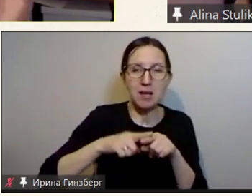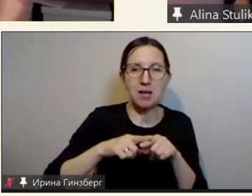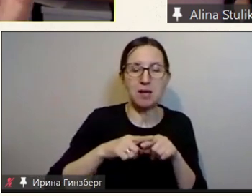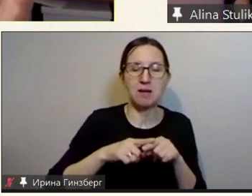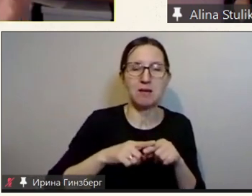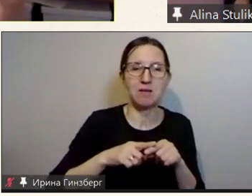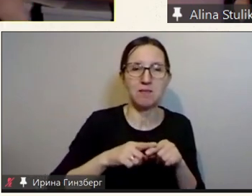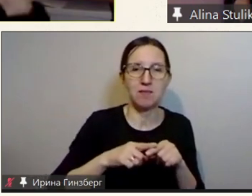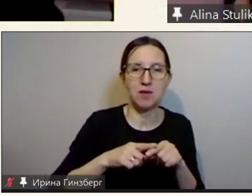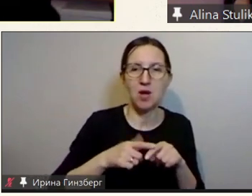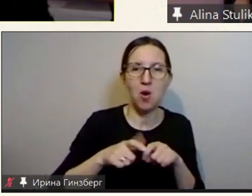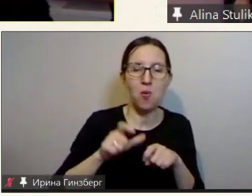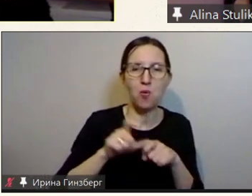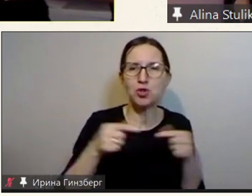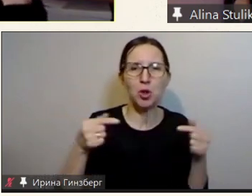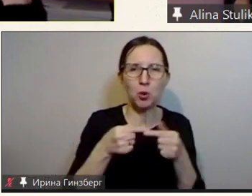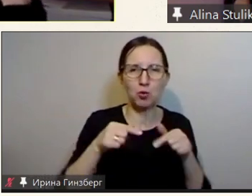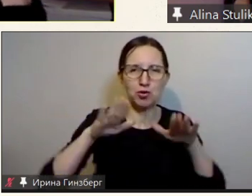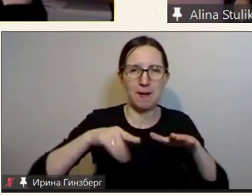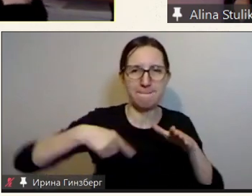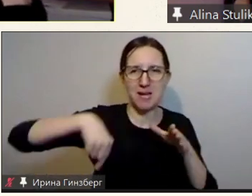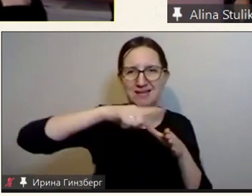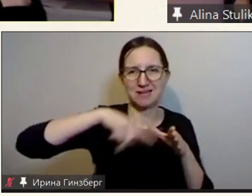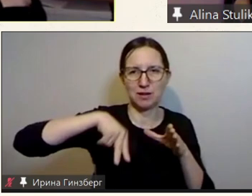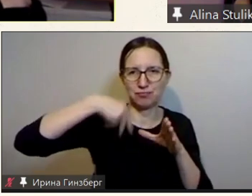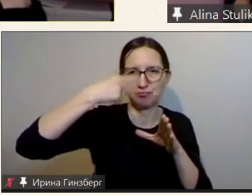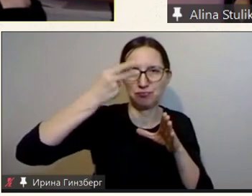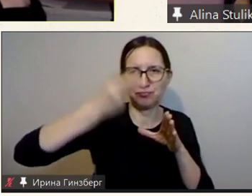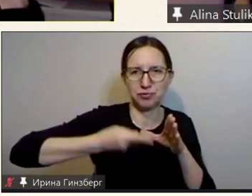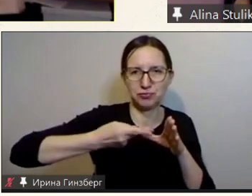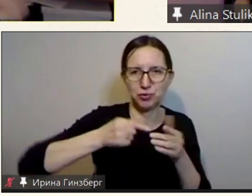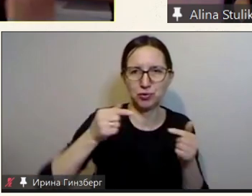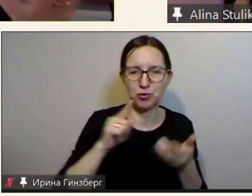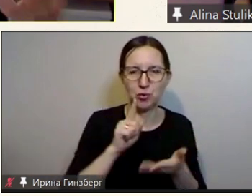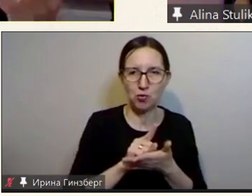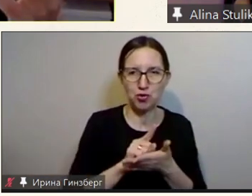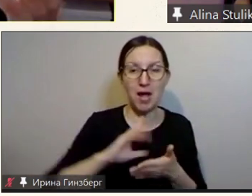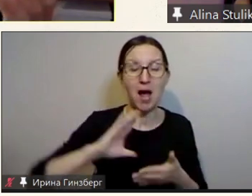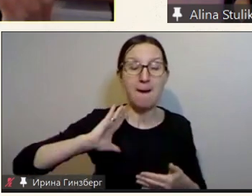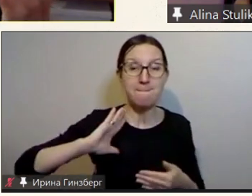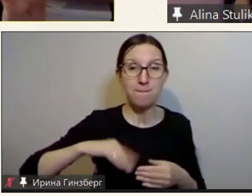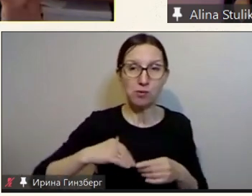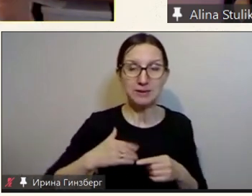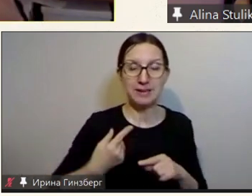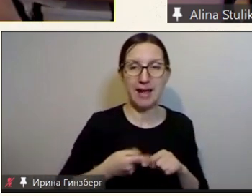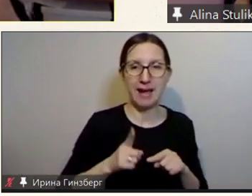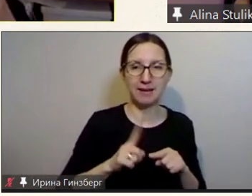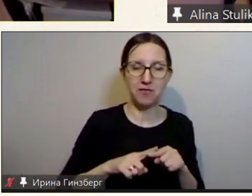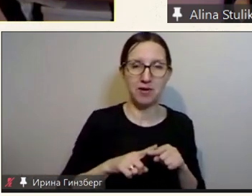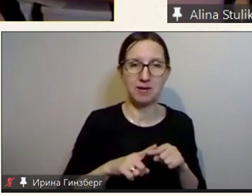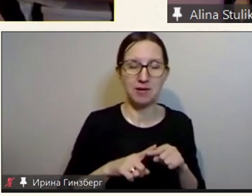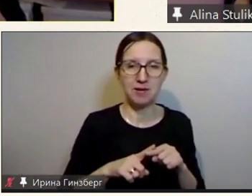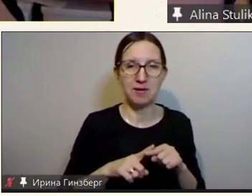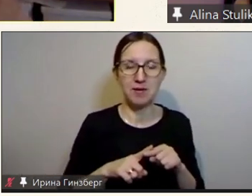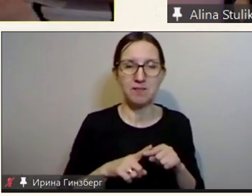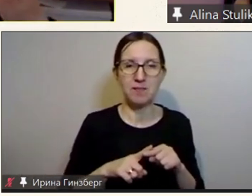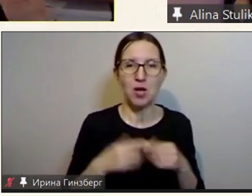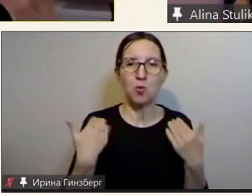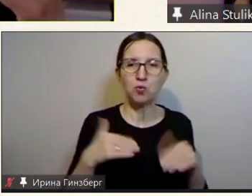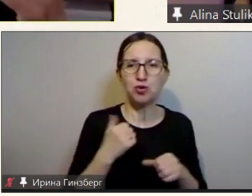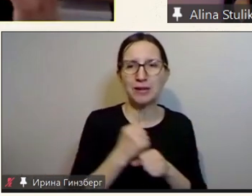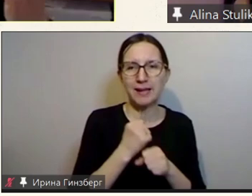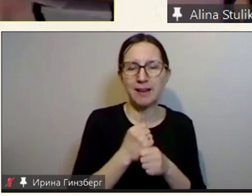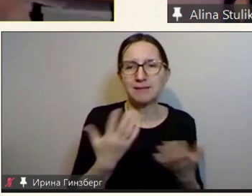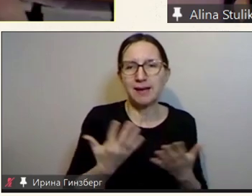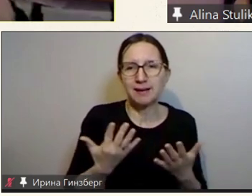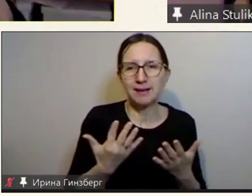to go through some motions that are backwards, you know, like, you know, being